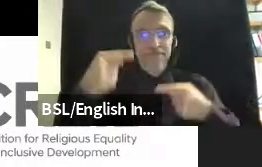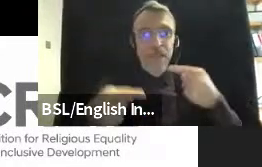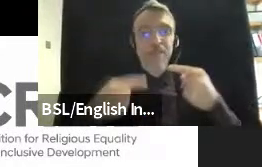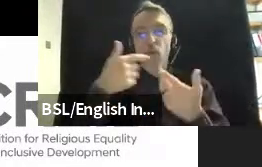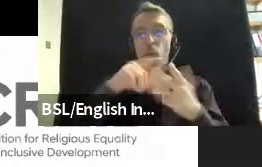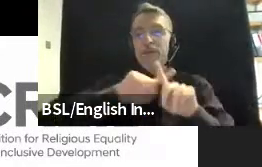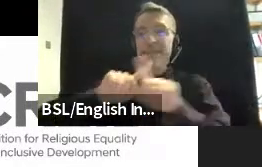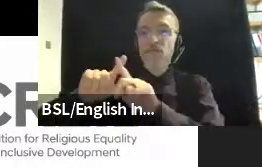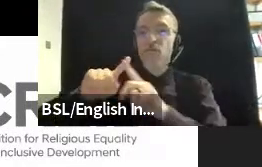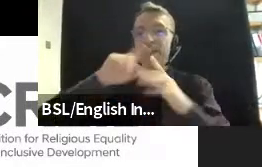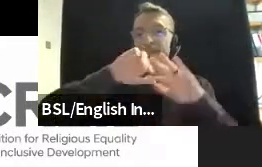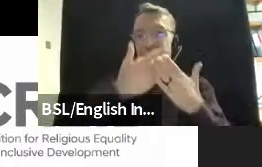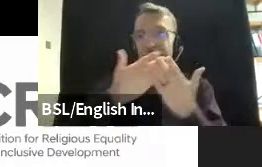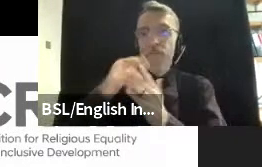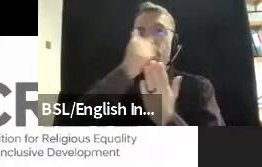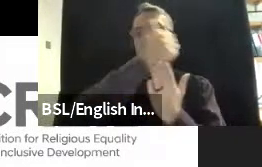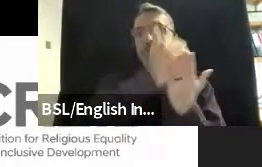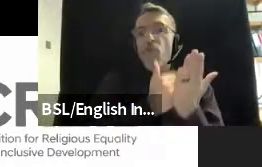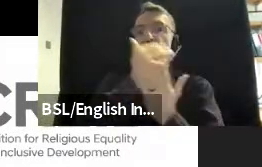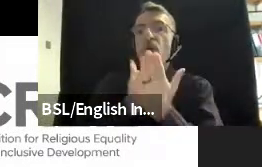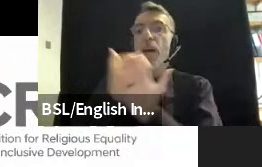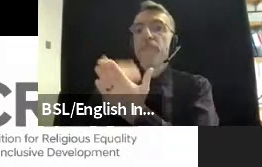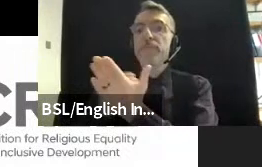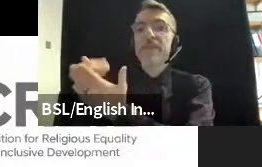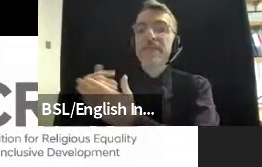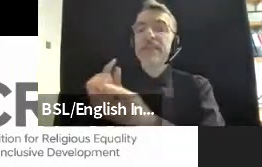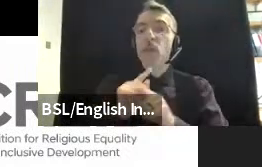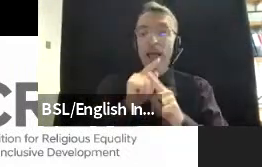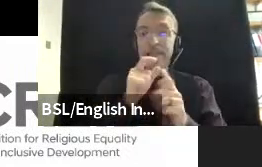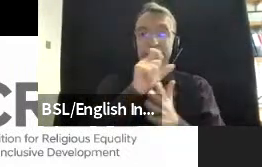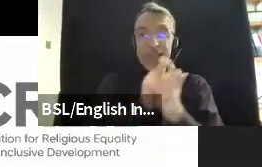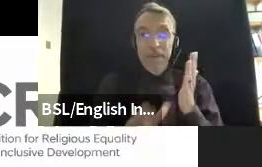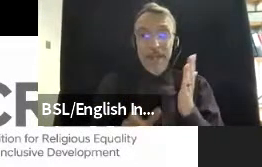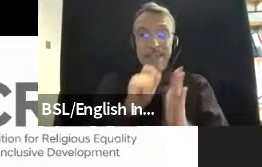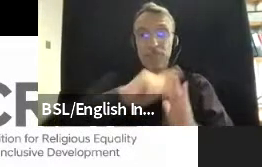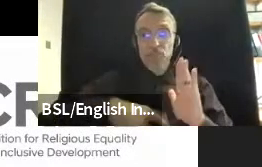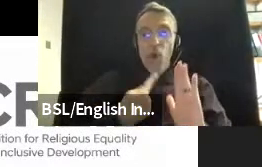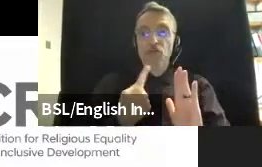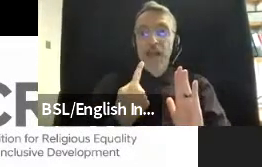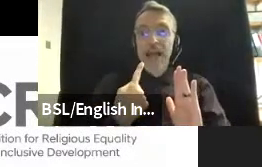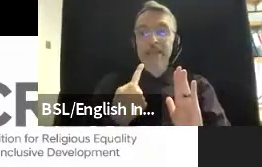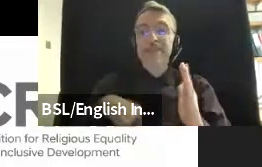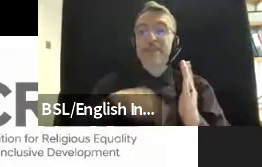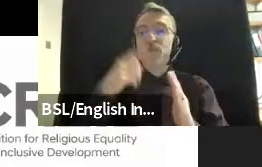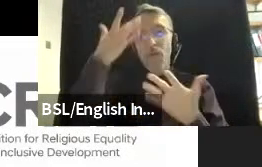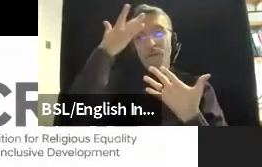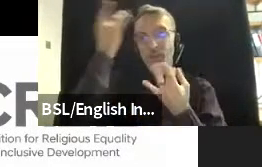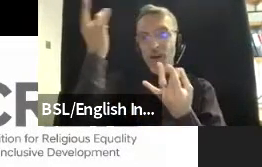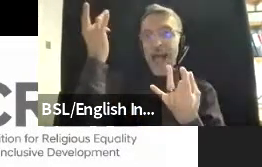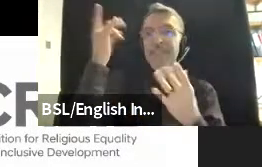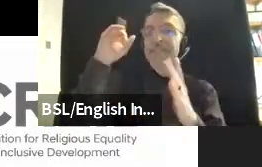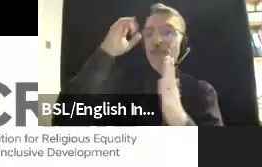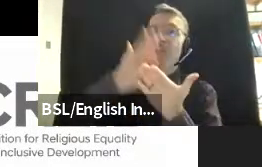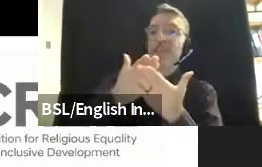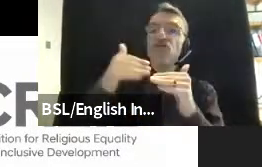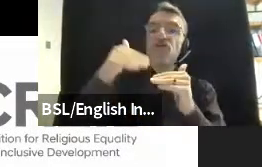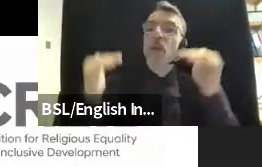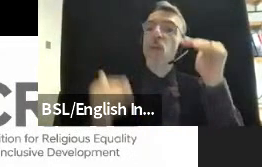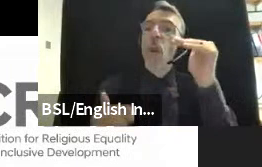programs. Because many times when we do disability projects, where we usually forget about religious